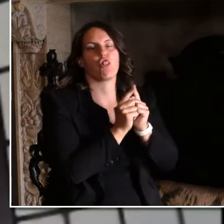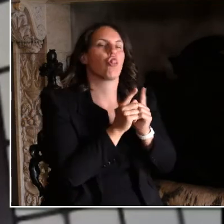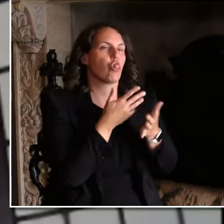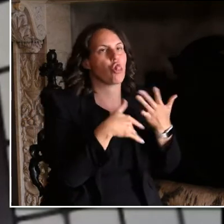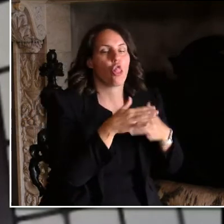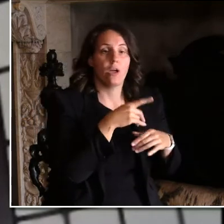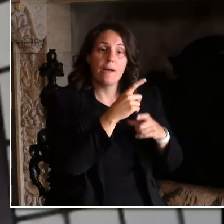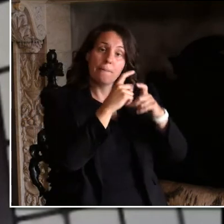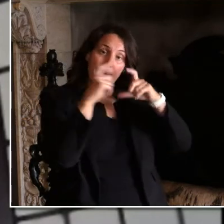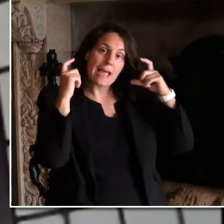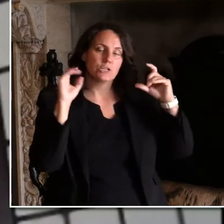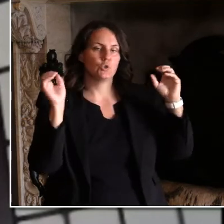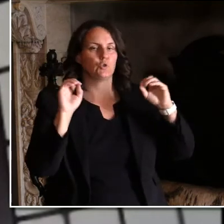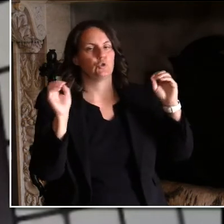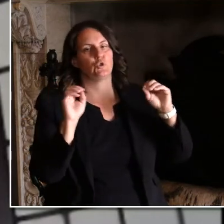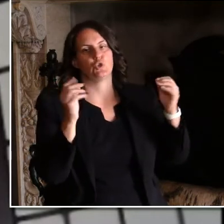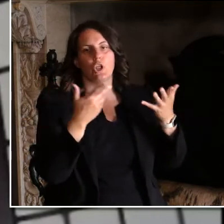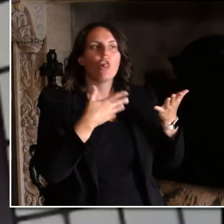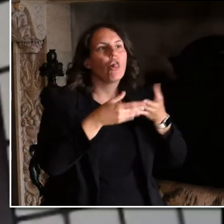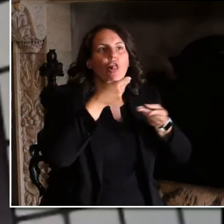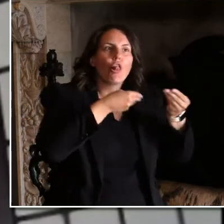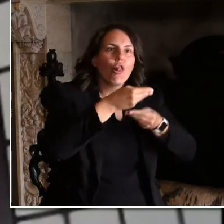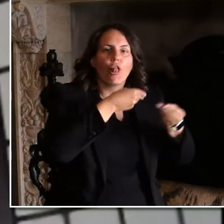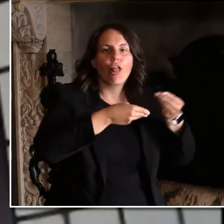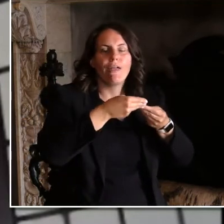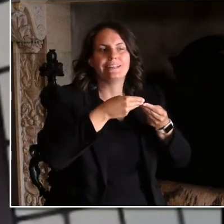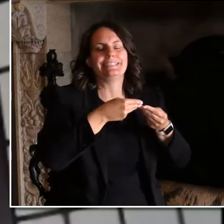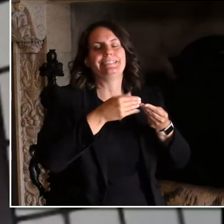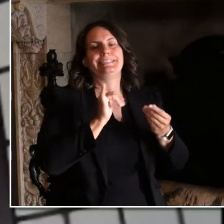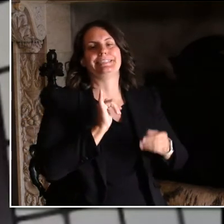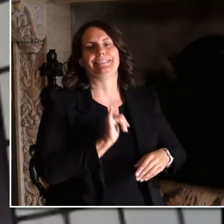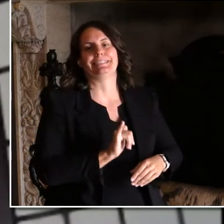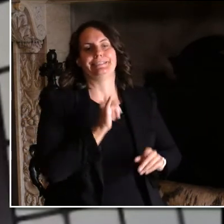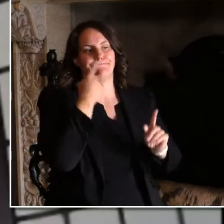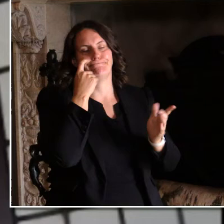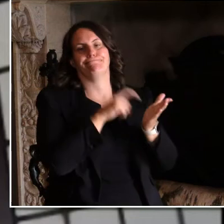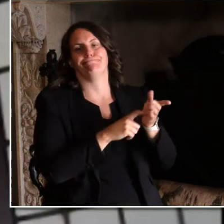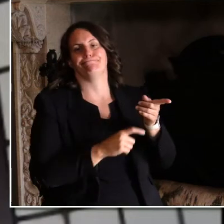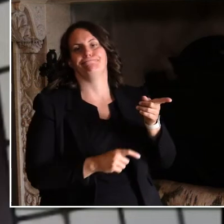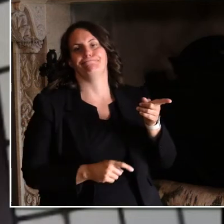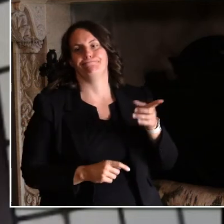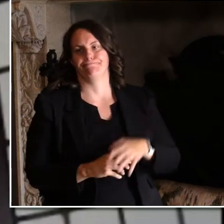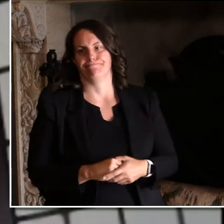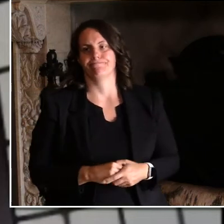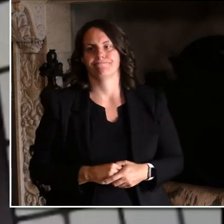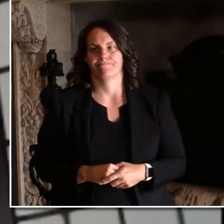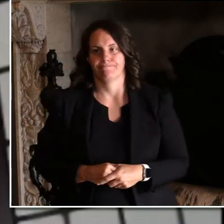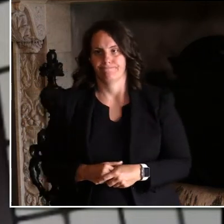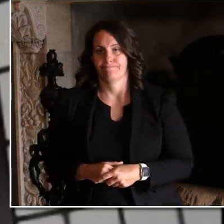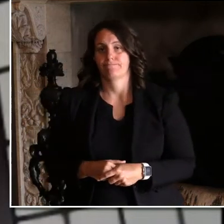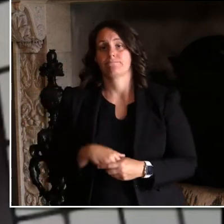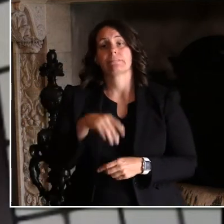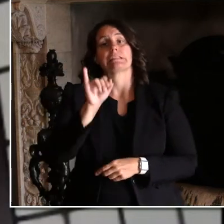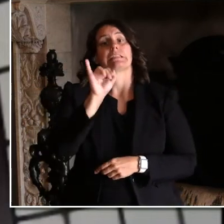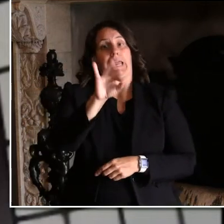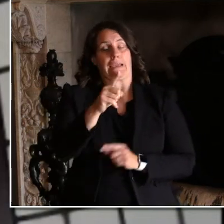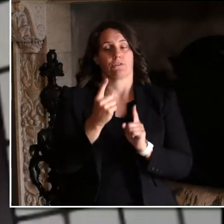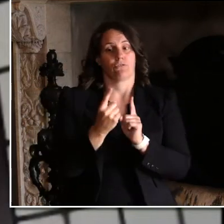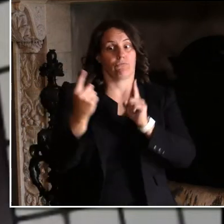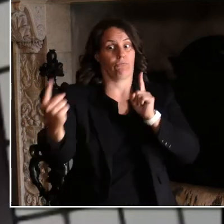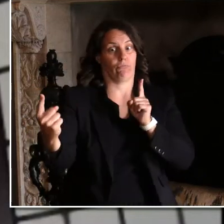that doesn't mean that that's a fail-proof way, but it is certainly going to cut down on the amount of transmission and spread that we're going to see.